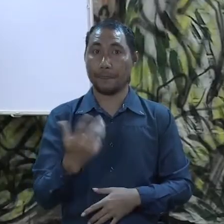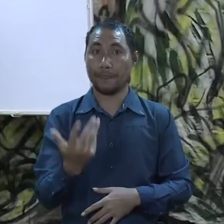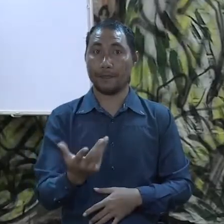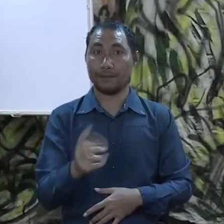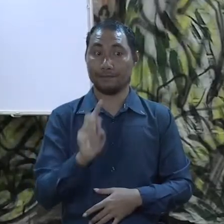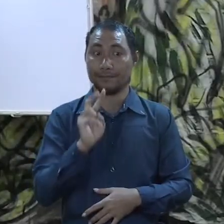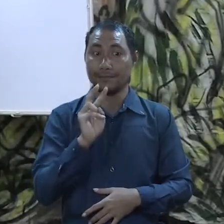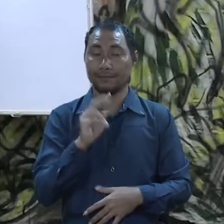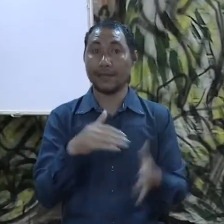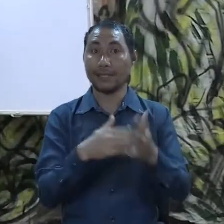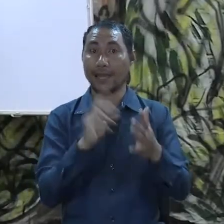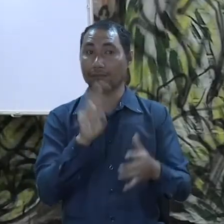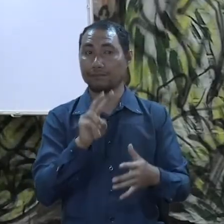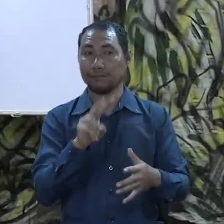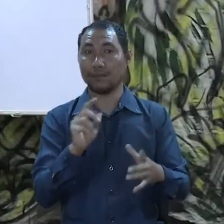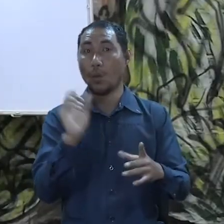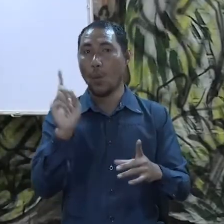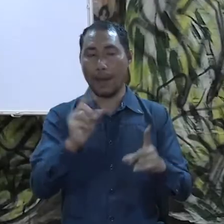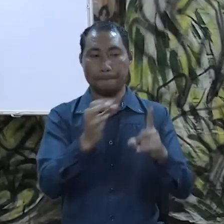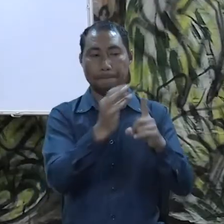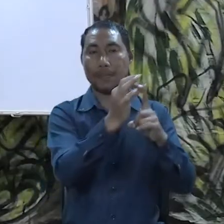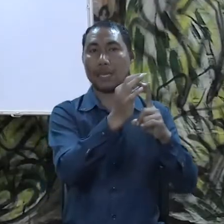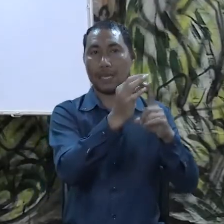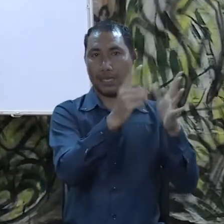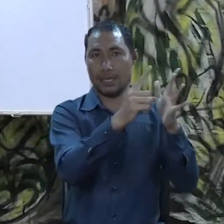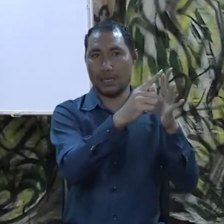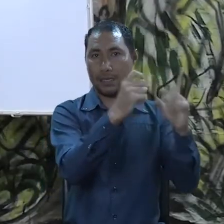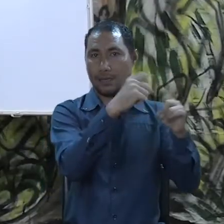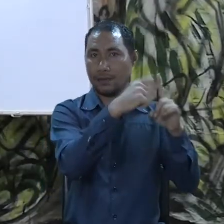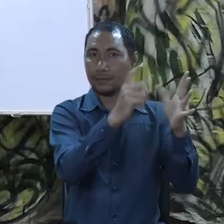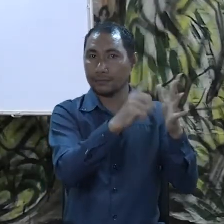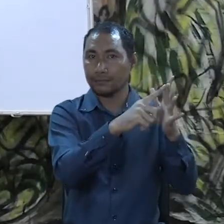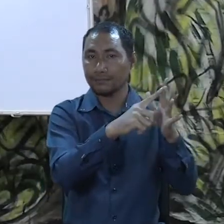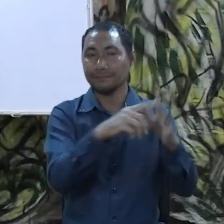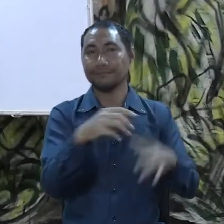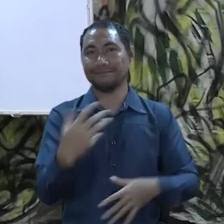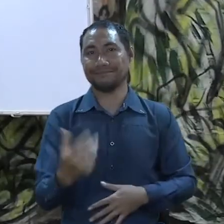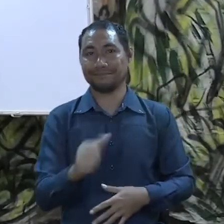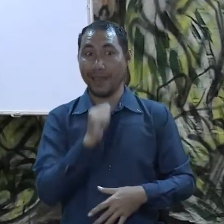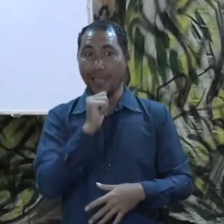So think about any tool that you can use at home and also